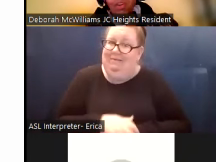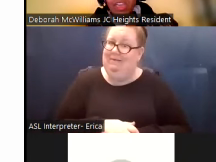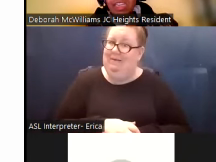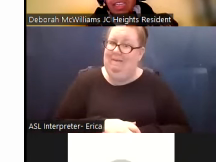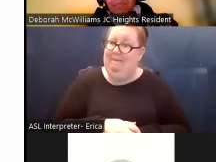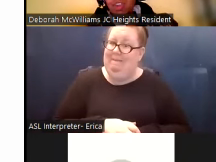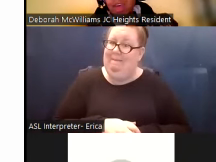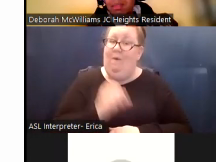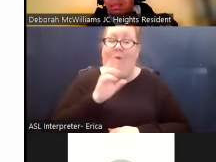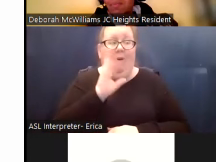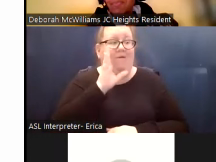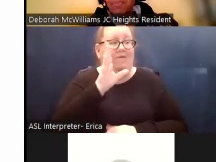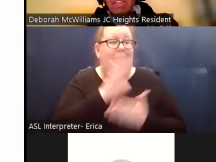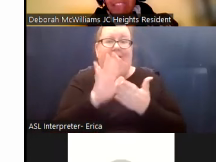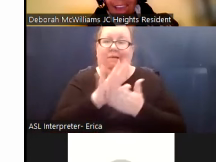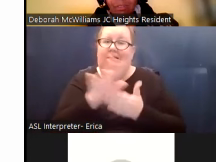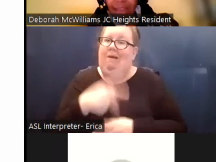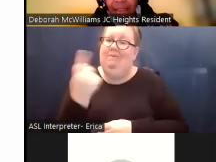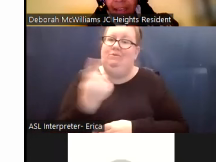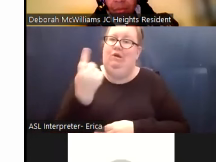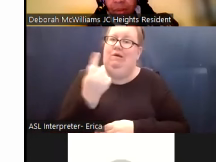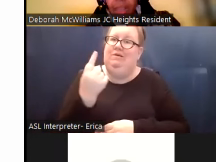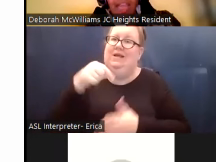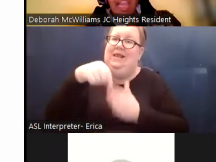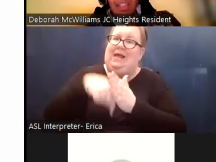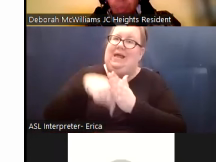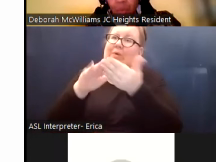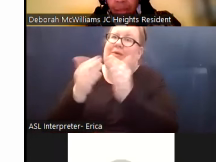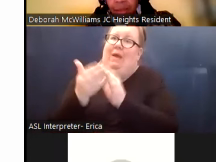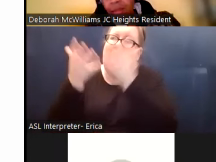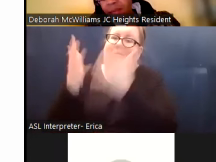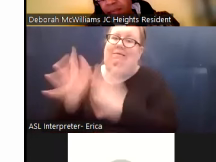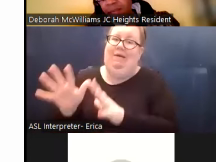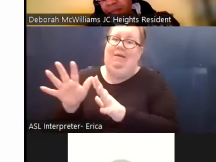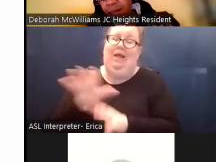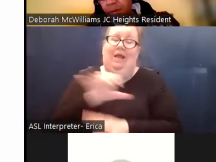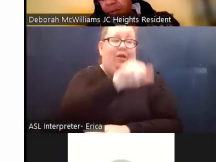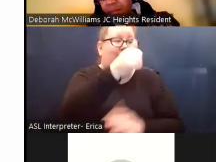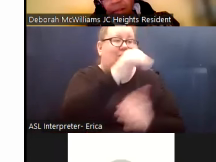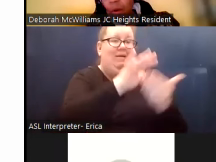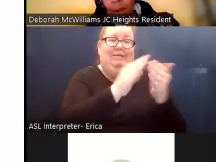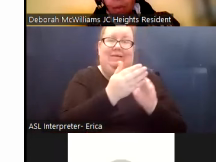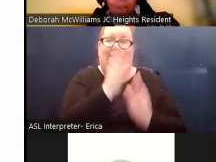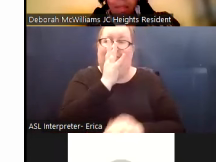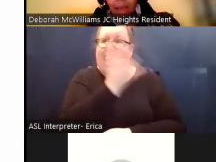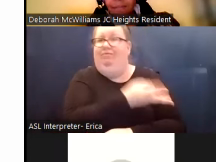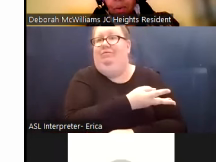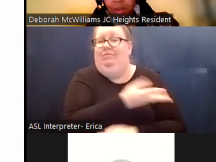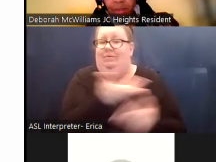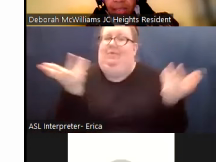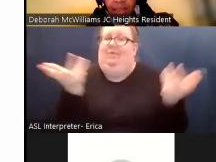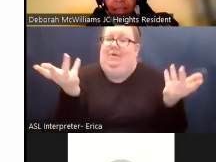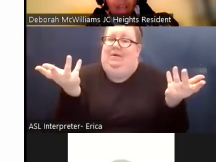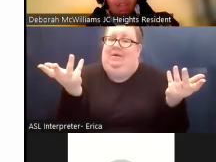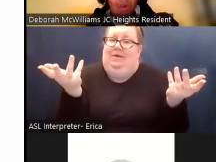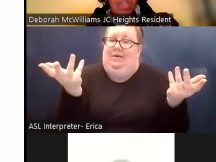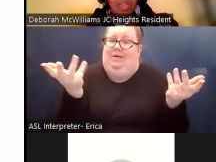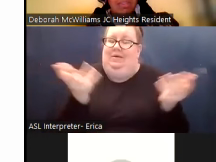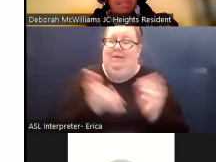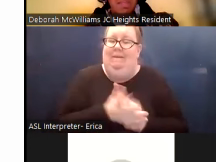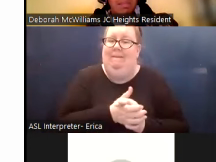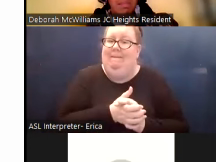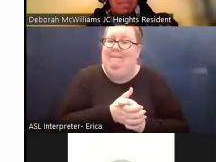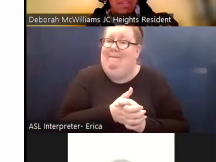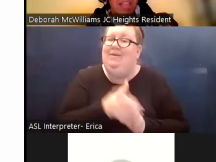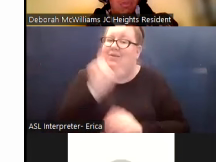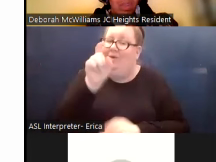Or they'll clean up just downtown, and the rest of the city, can go by the wayside for all they care. So it needs